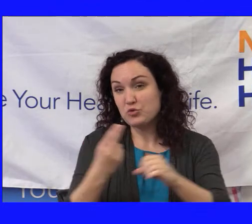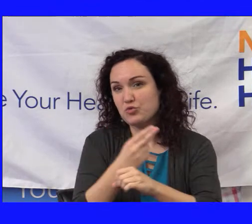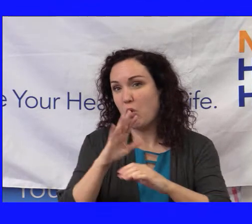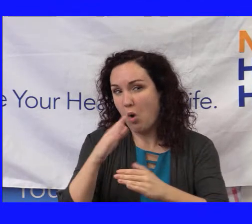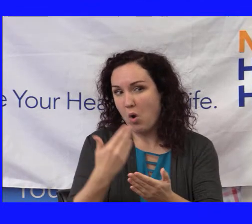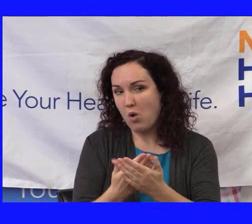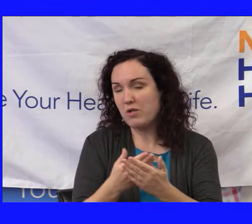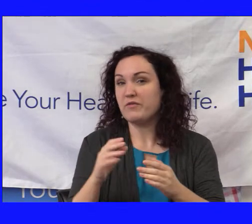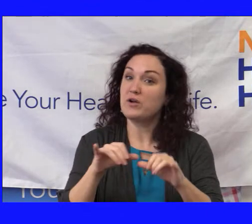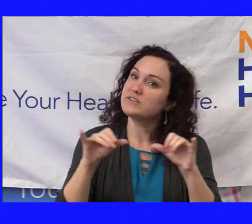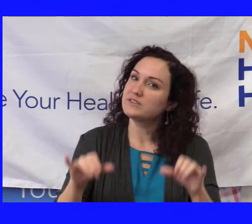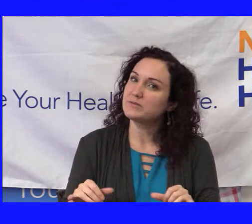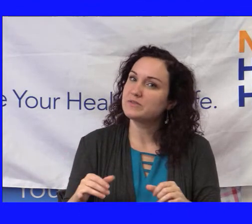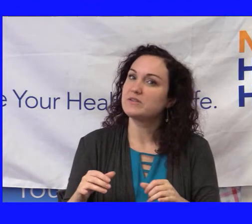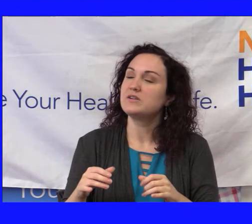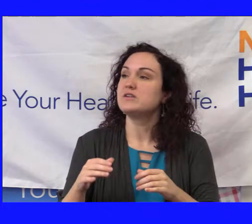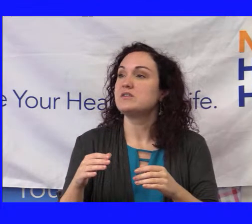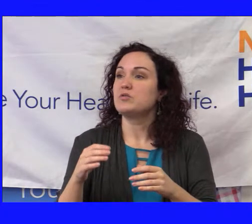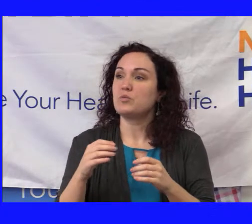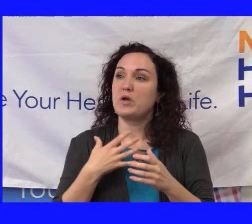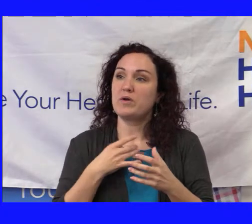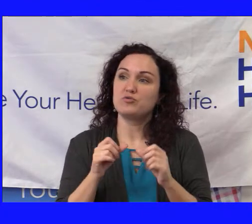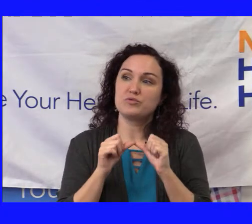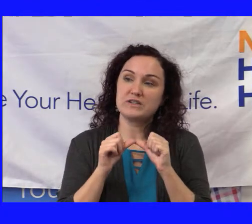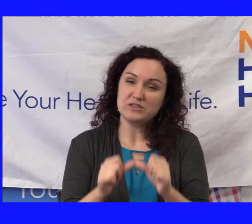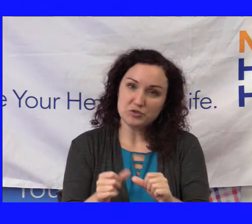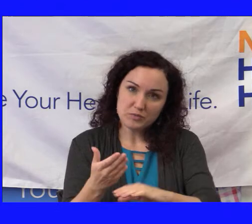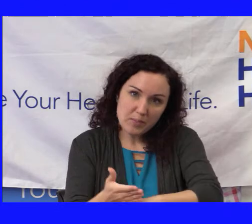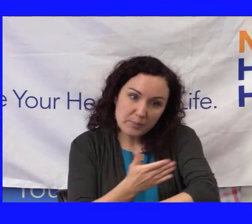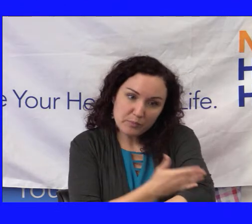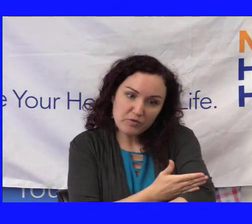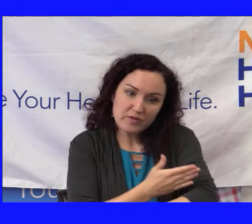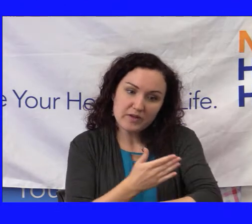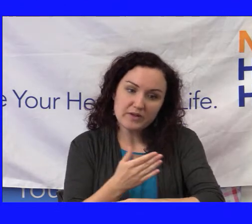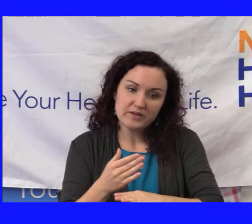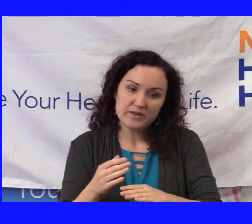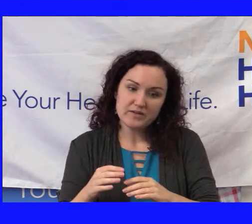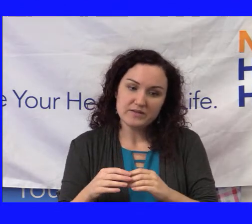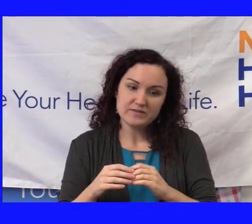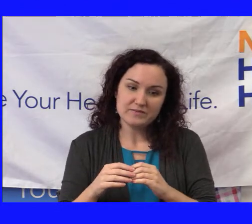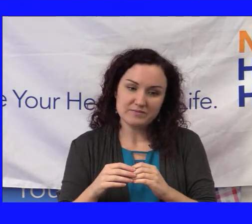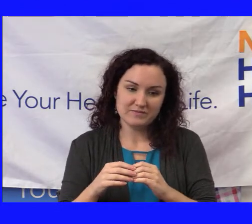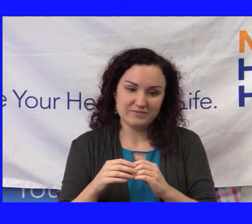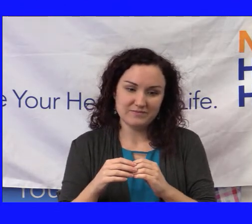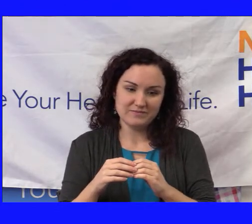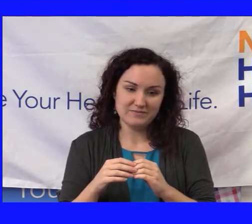been a true transformation. We'd like to continue the improvements and eventually bring this in-house.